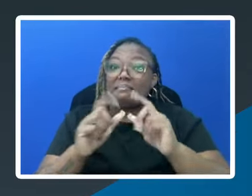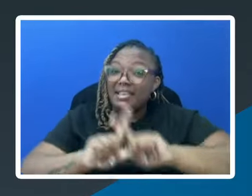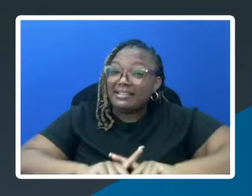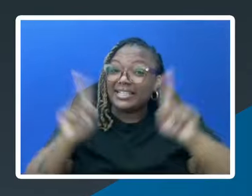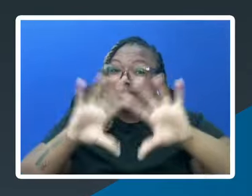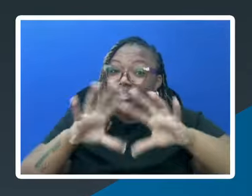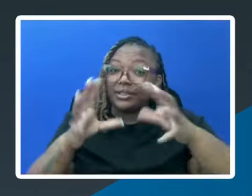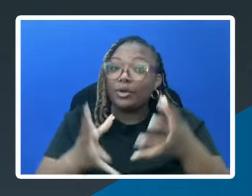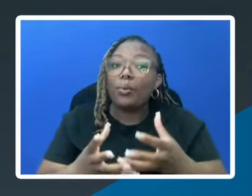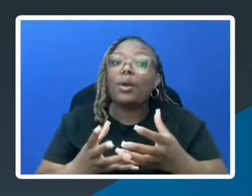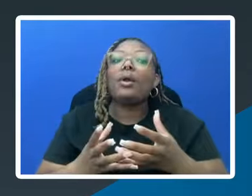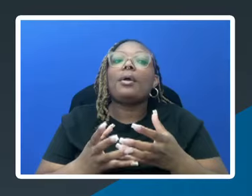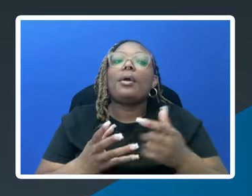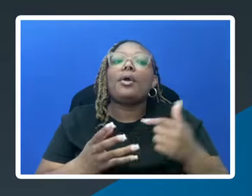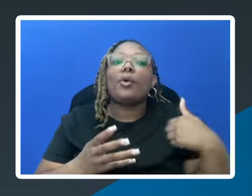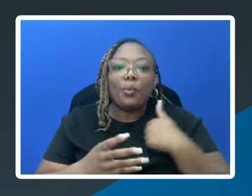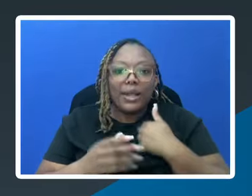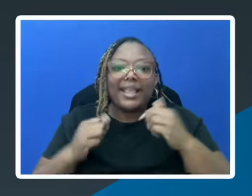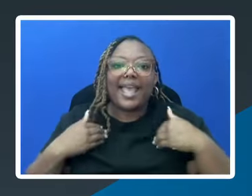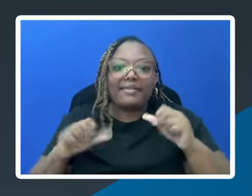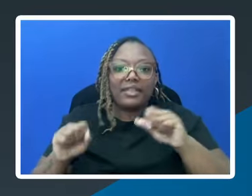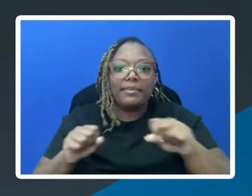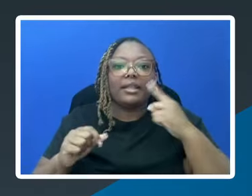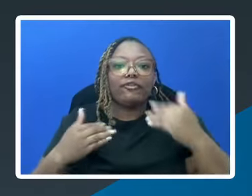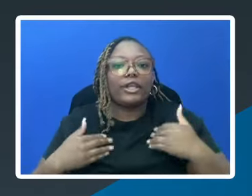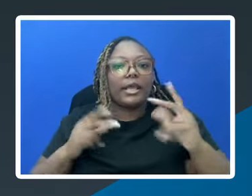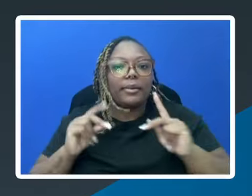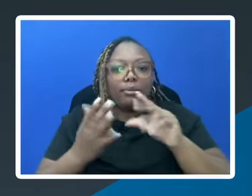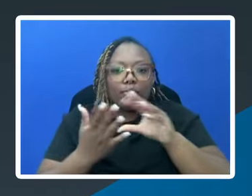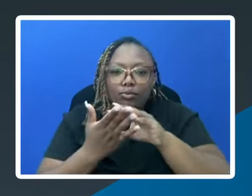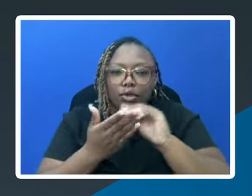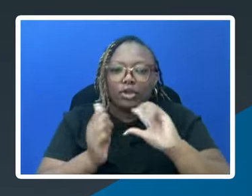have the ability for young people to learn how to use these tools to